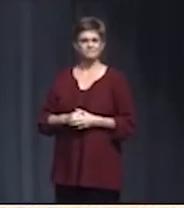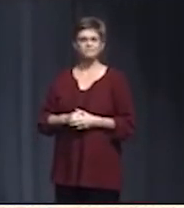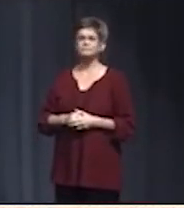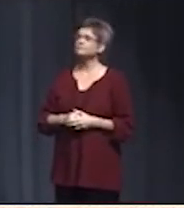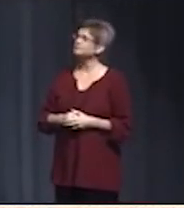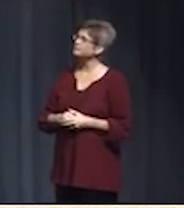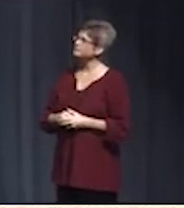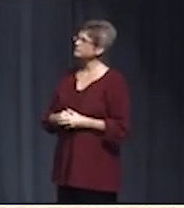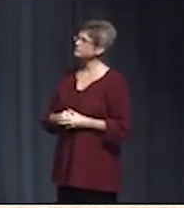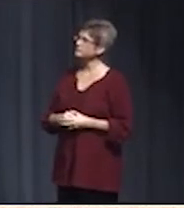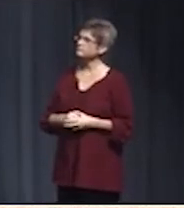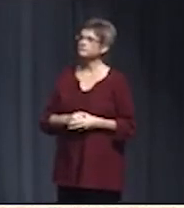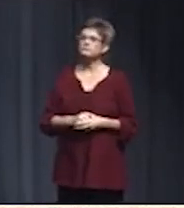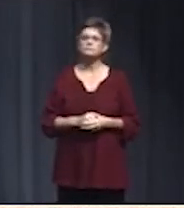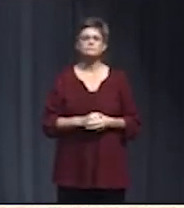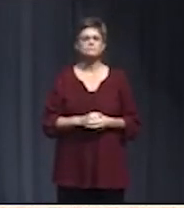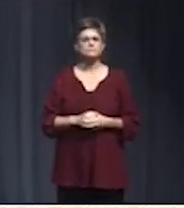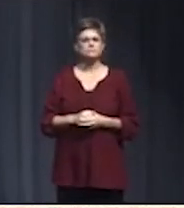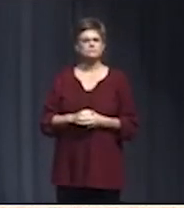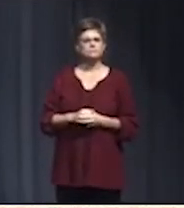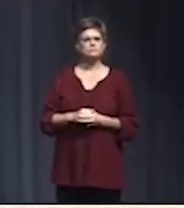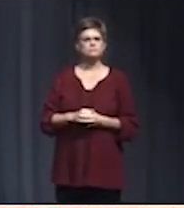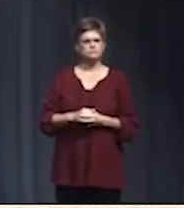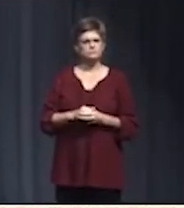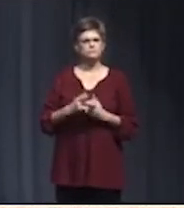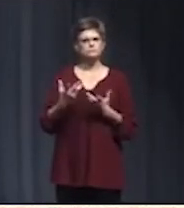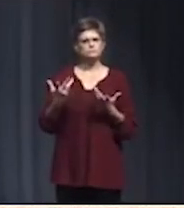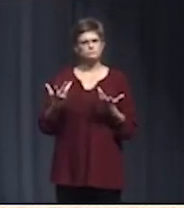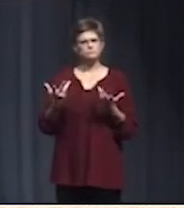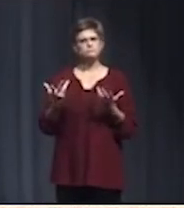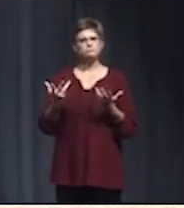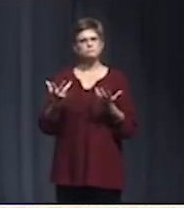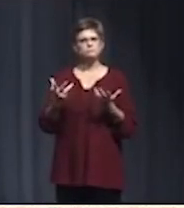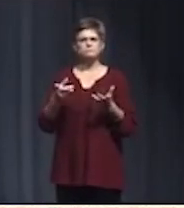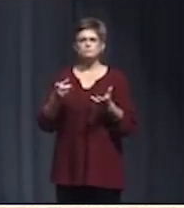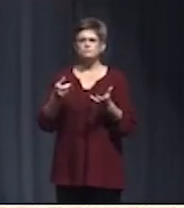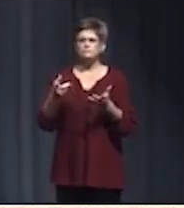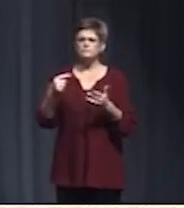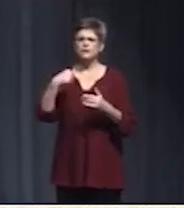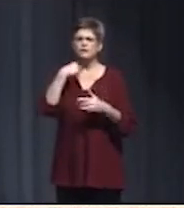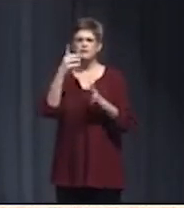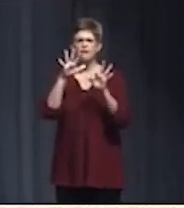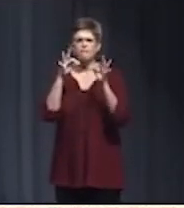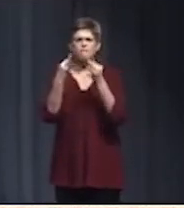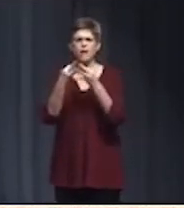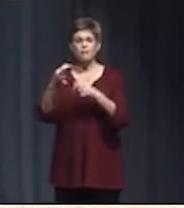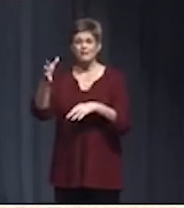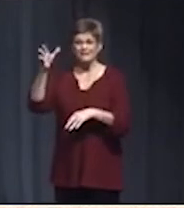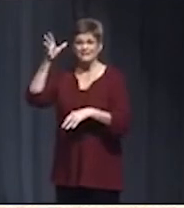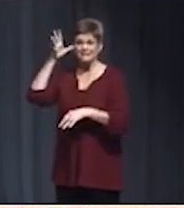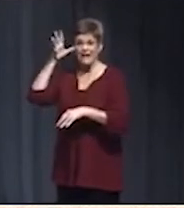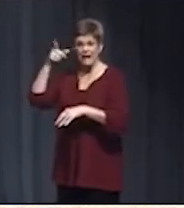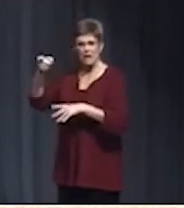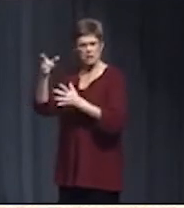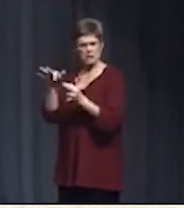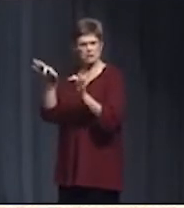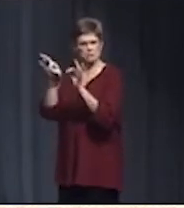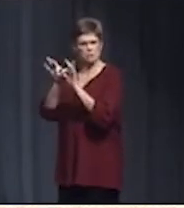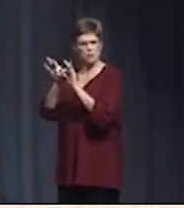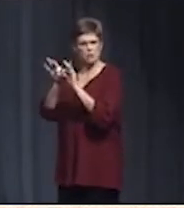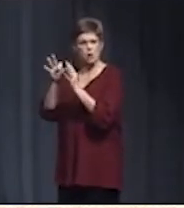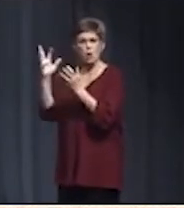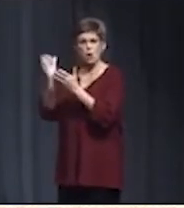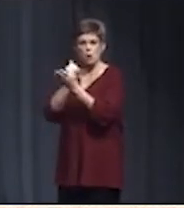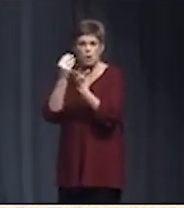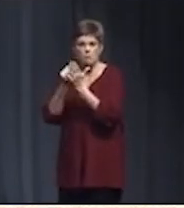Express Dad's importance to the family as more than just a wage earner. Again, combat that cultural role